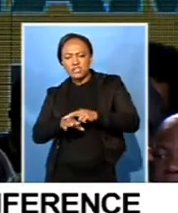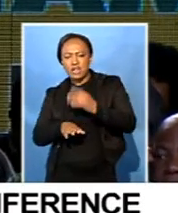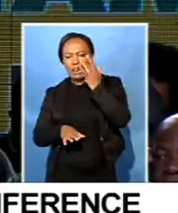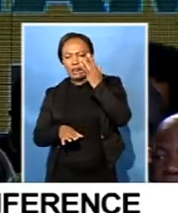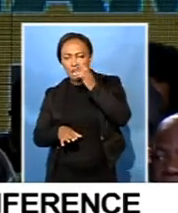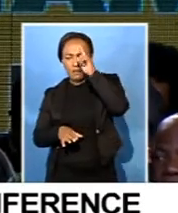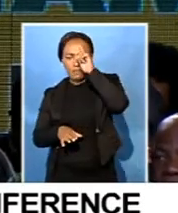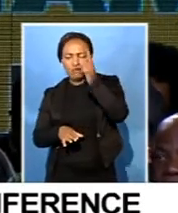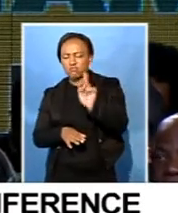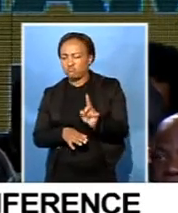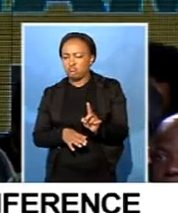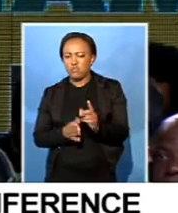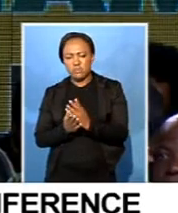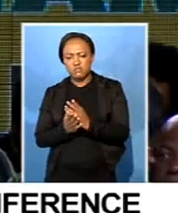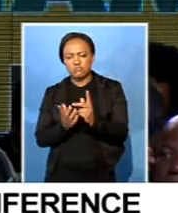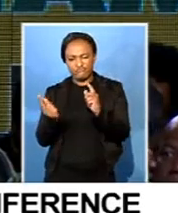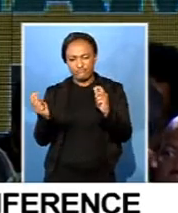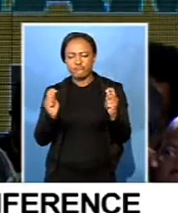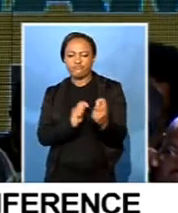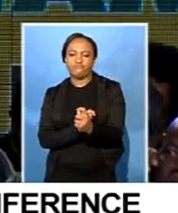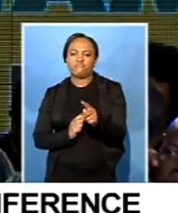the highly